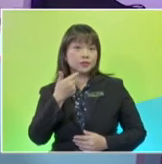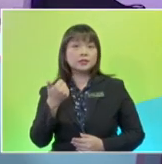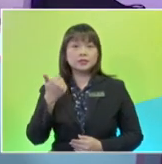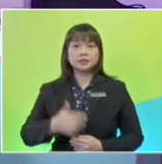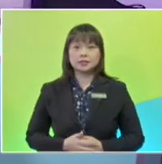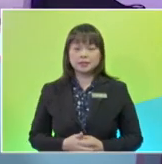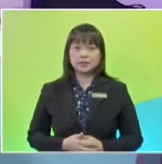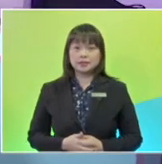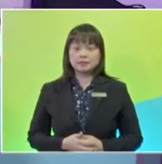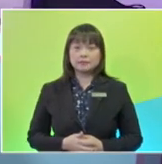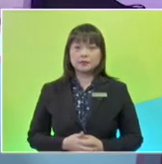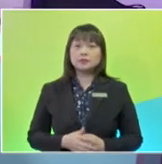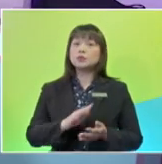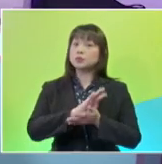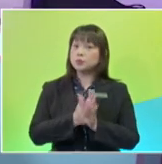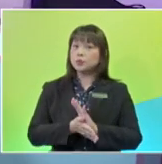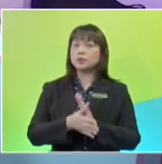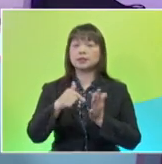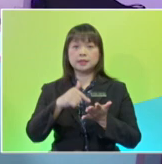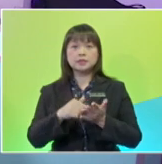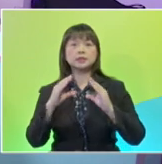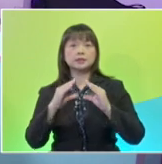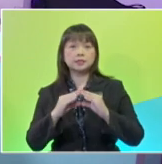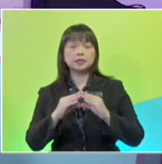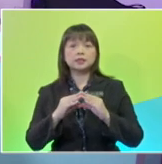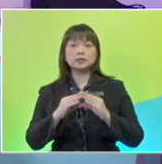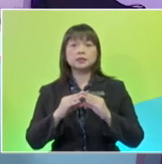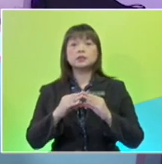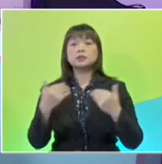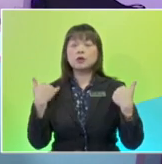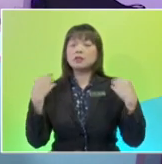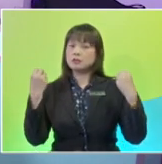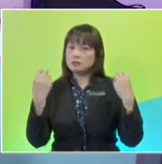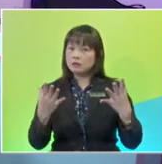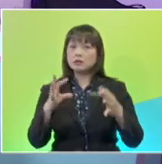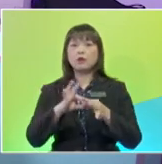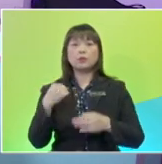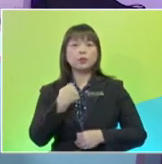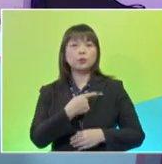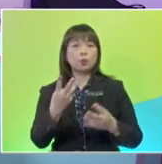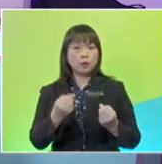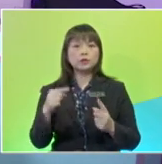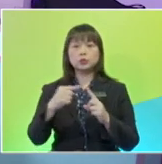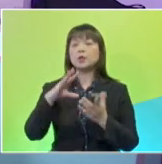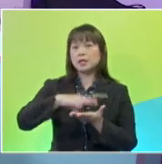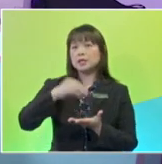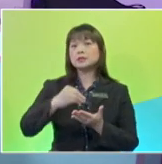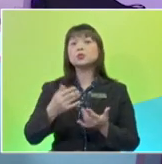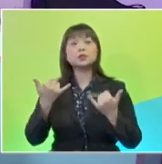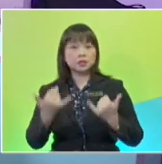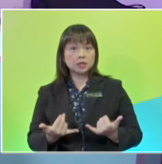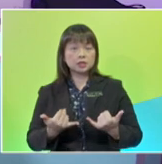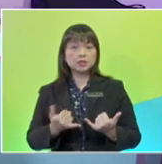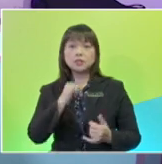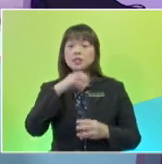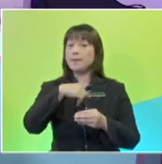So this nasi lemak has got to do a lot about the topic that we are going to learn about today, which is about mixture.